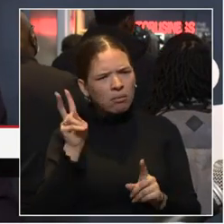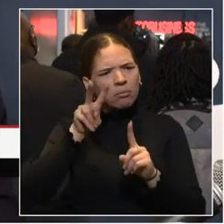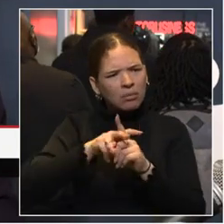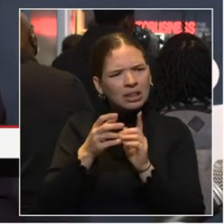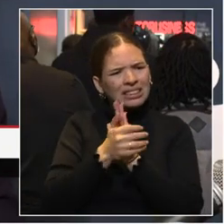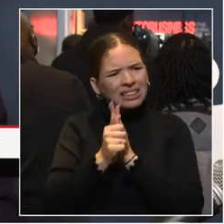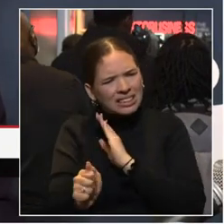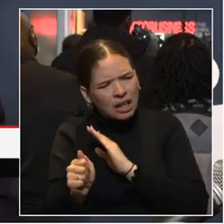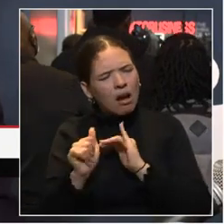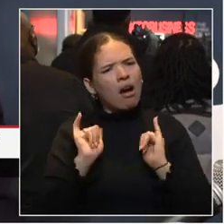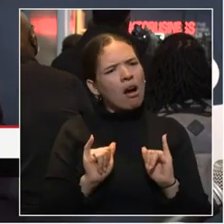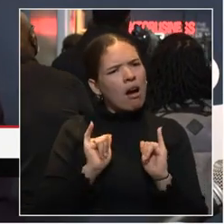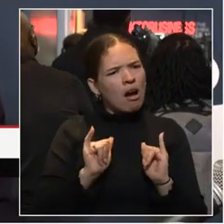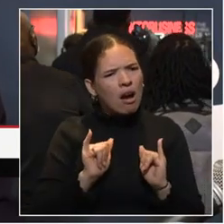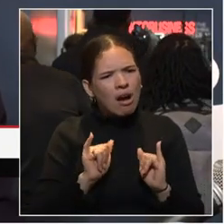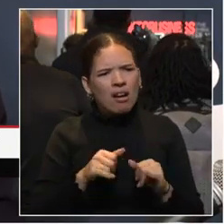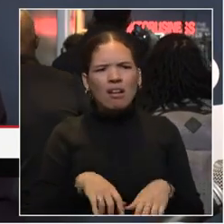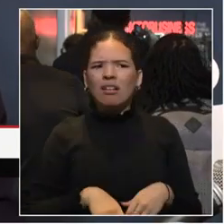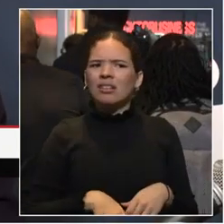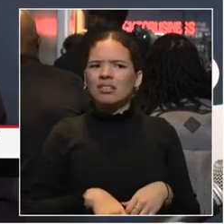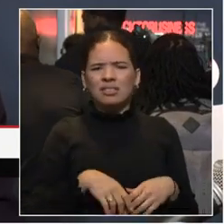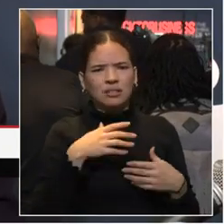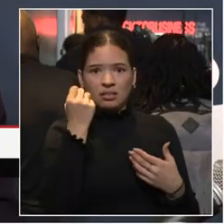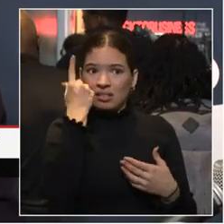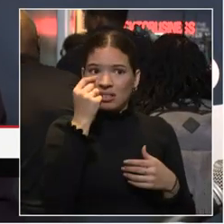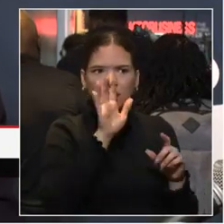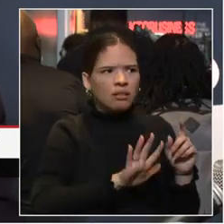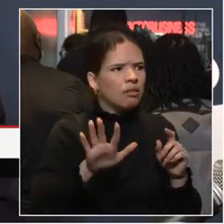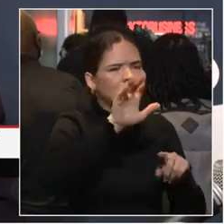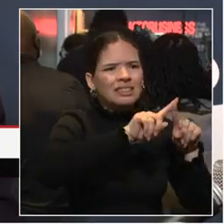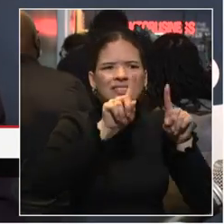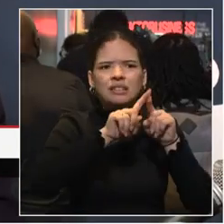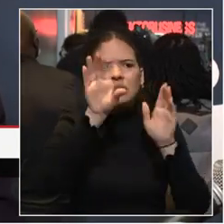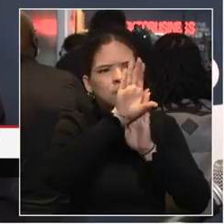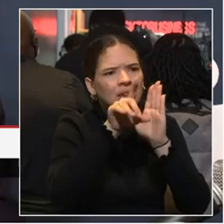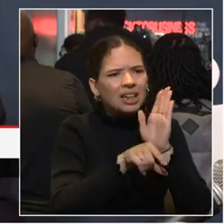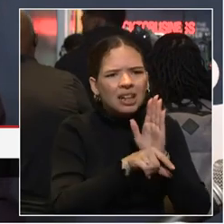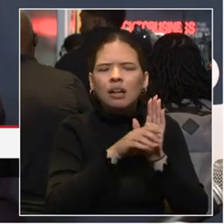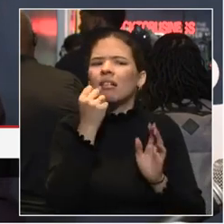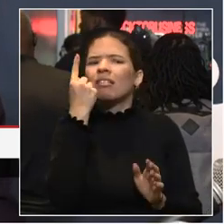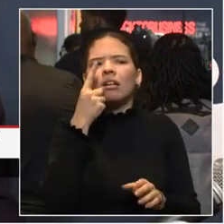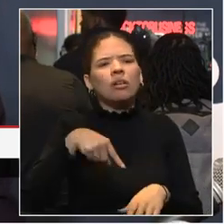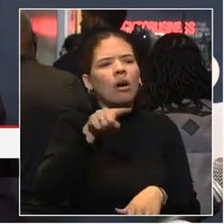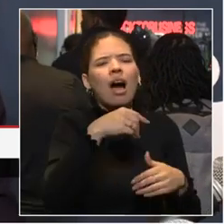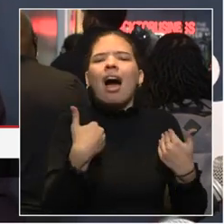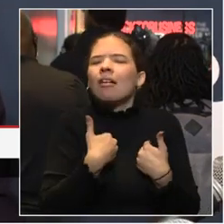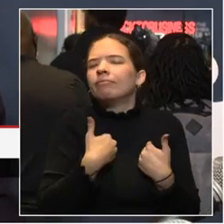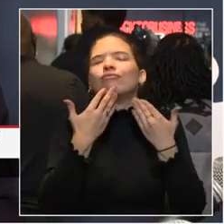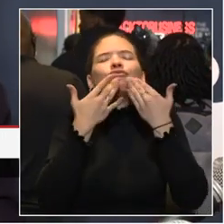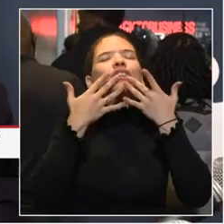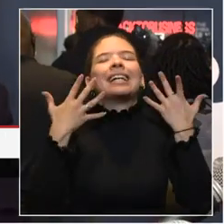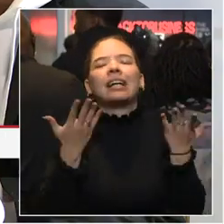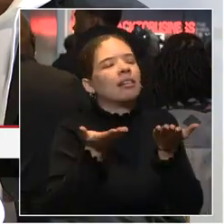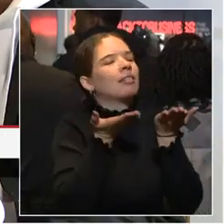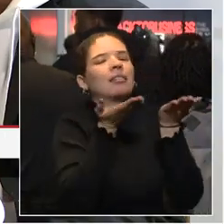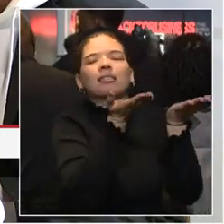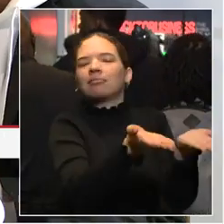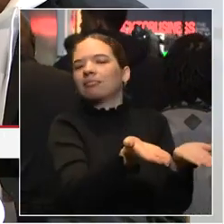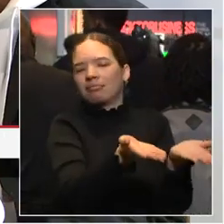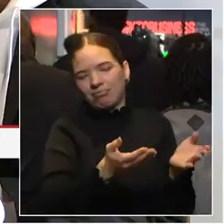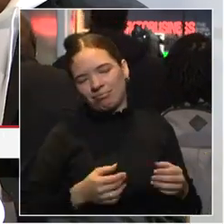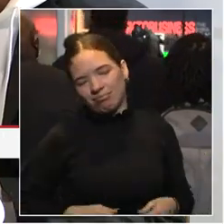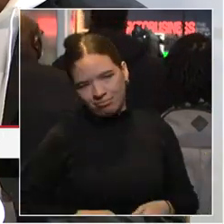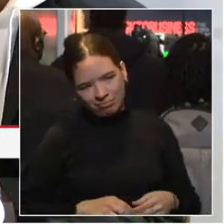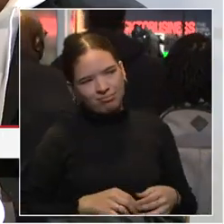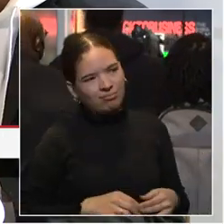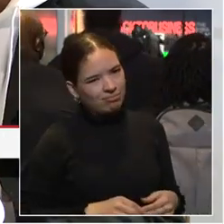background will be successful in hospitality in D.C. Right. Mr. King, as a business owner,